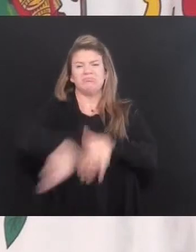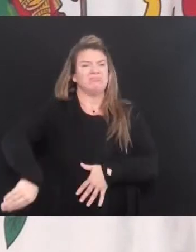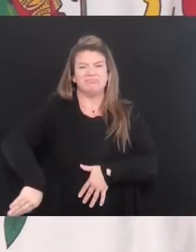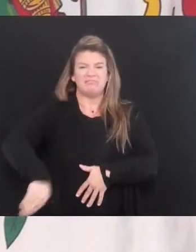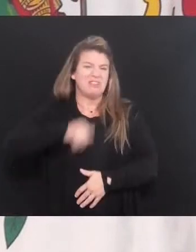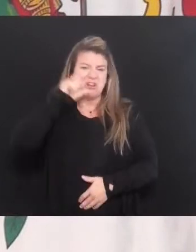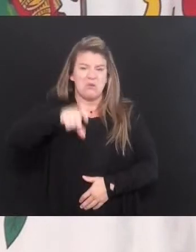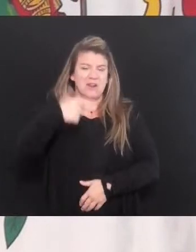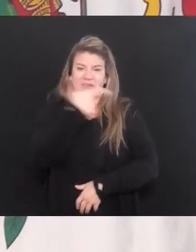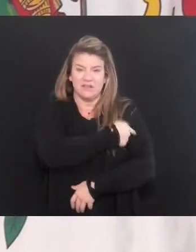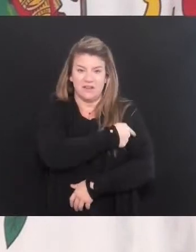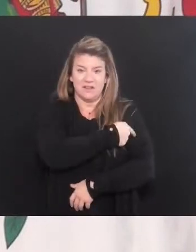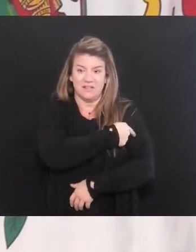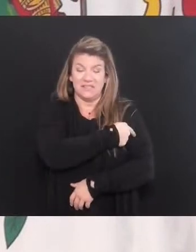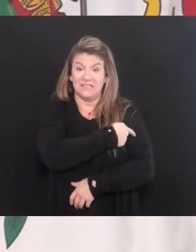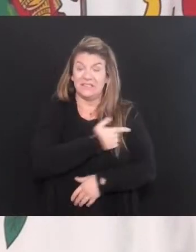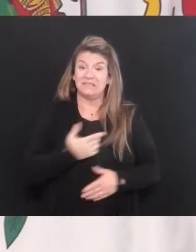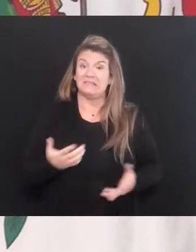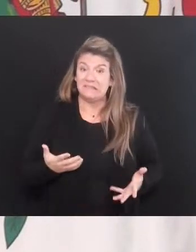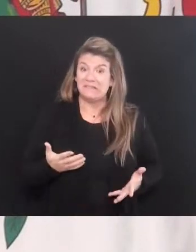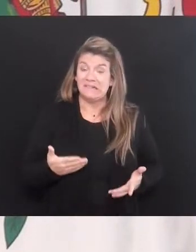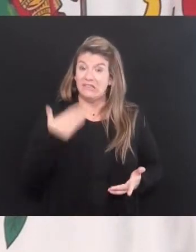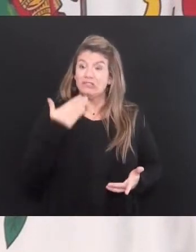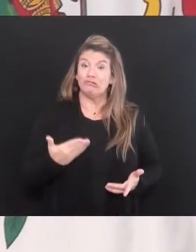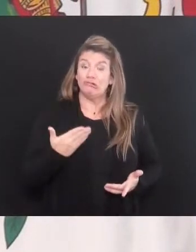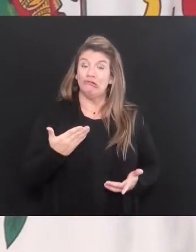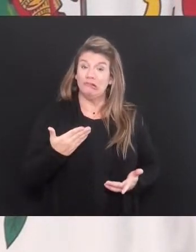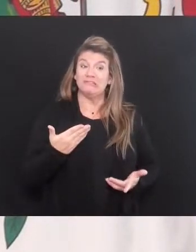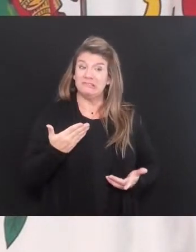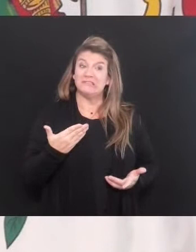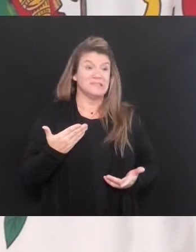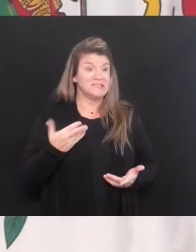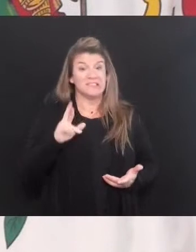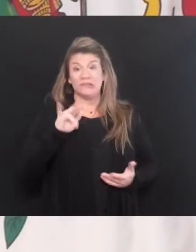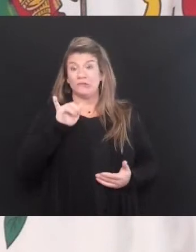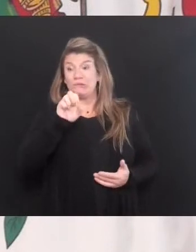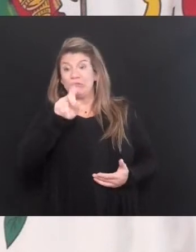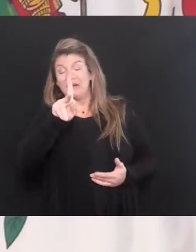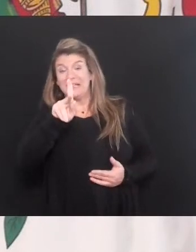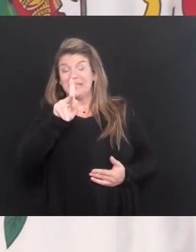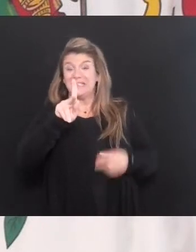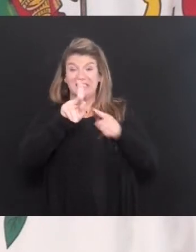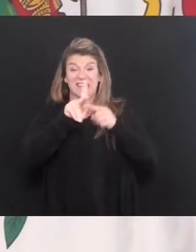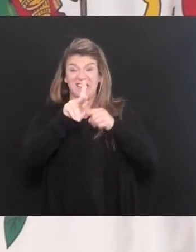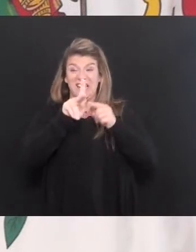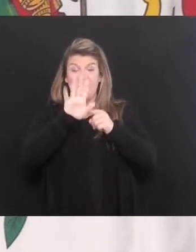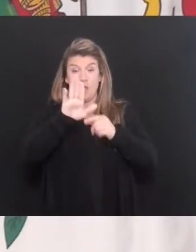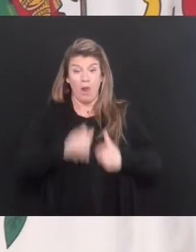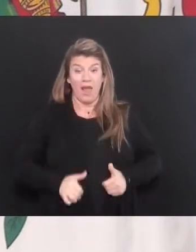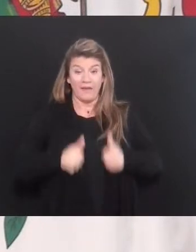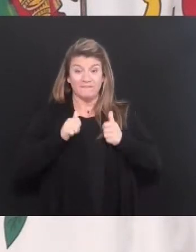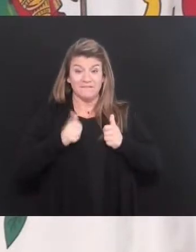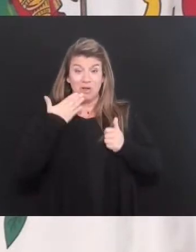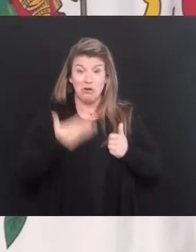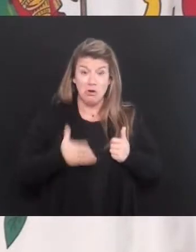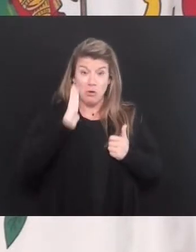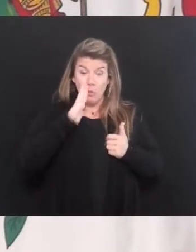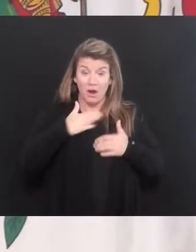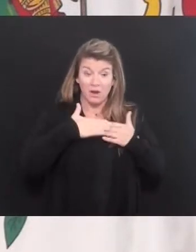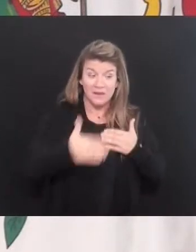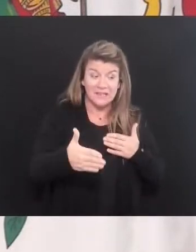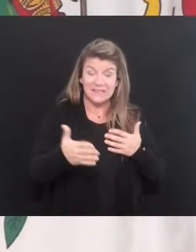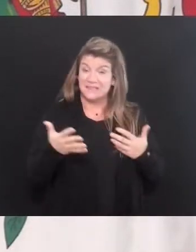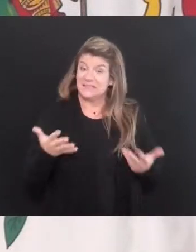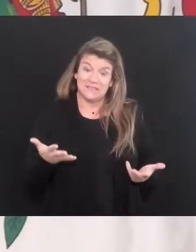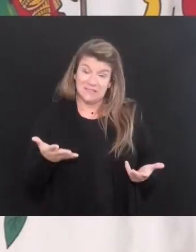vaccinated, there's an awfully good chance that things are not going to be really good for you. That's all there